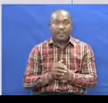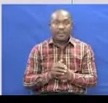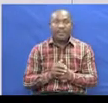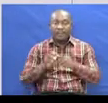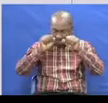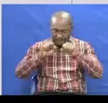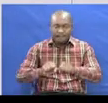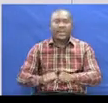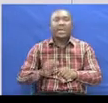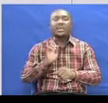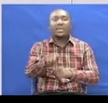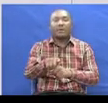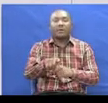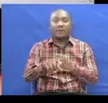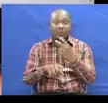two sides.